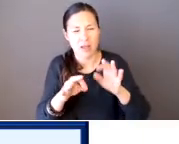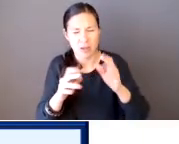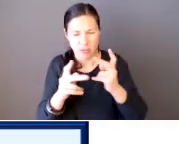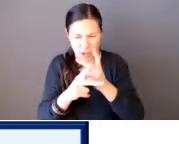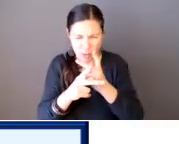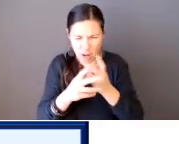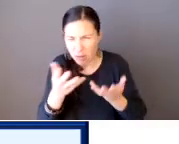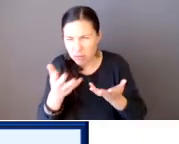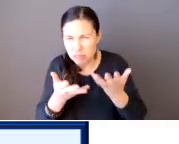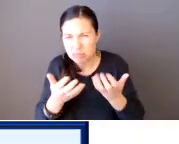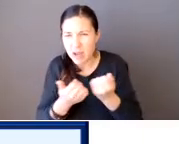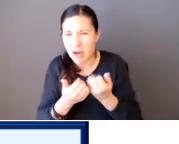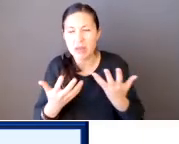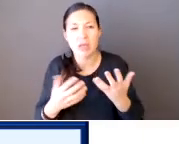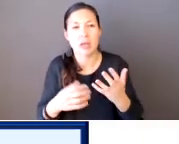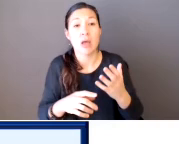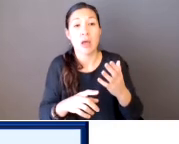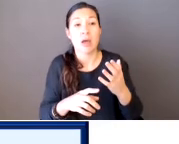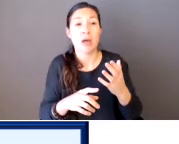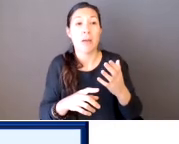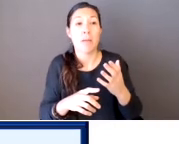Pre-COVID, most were done by phone,